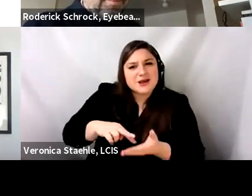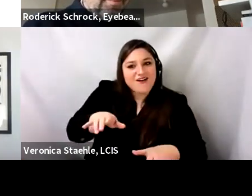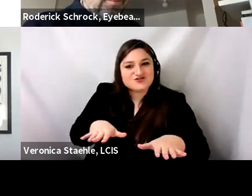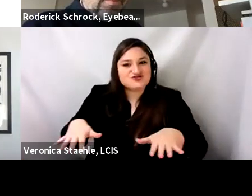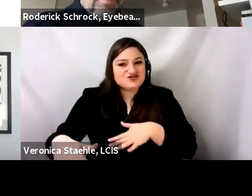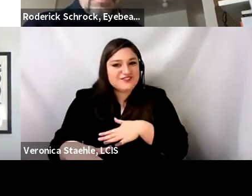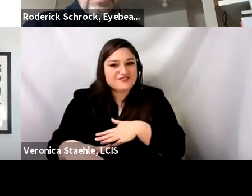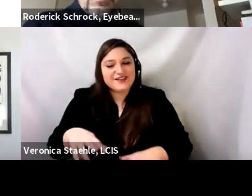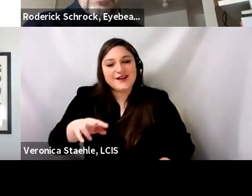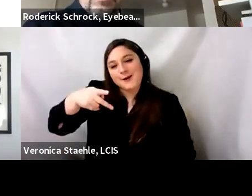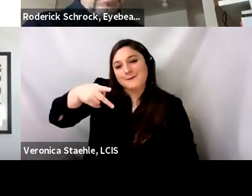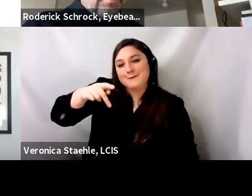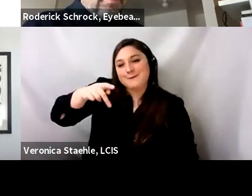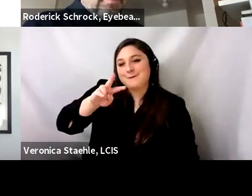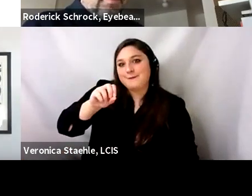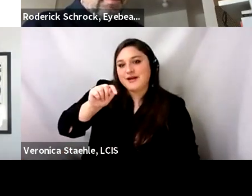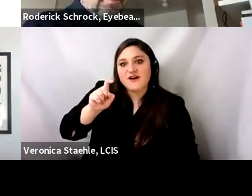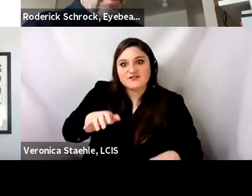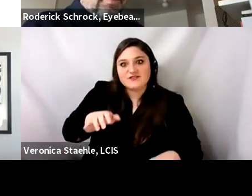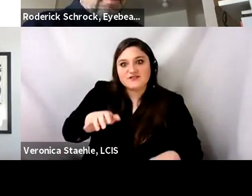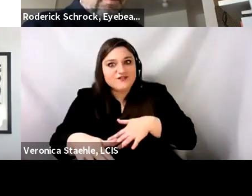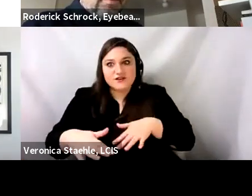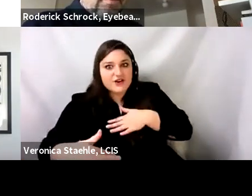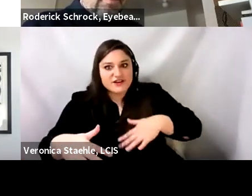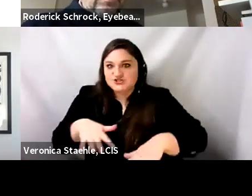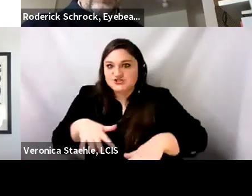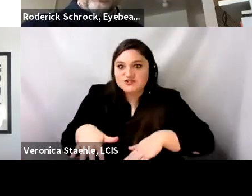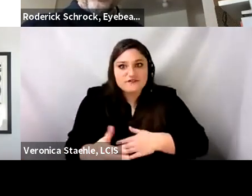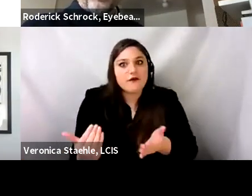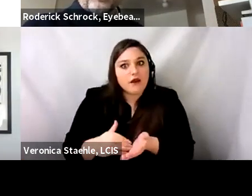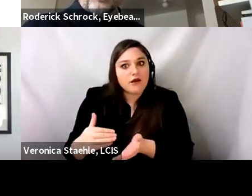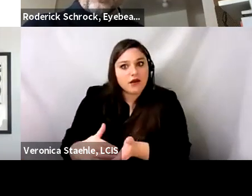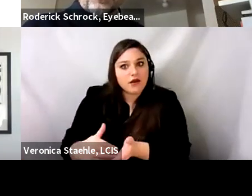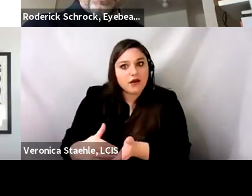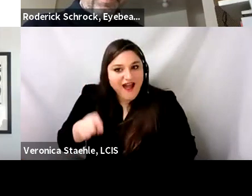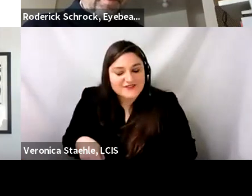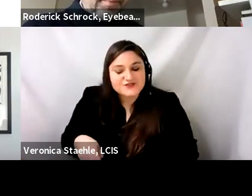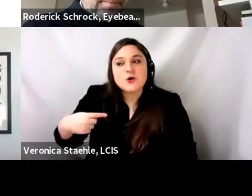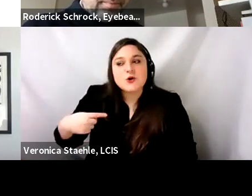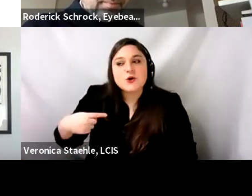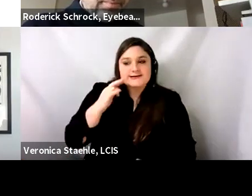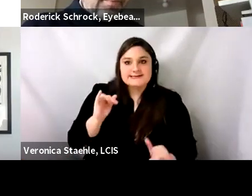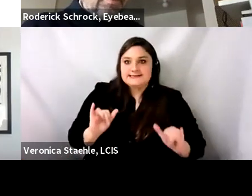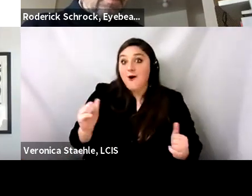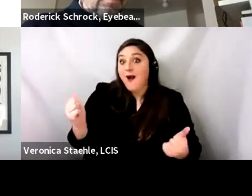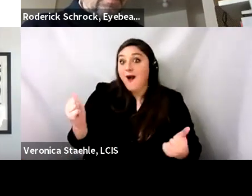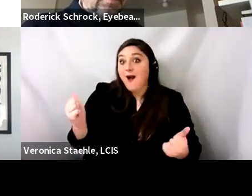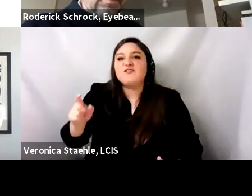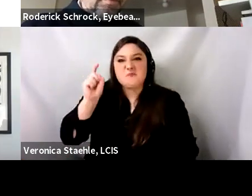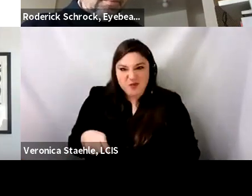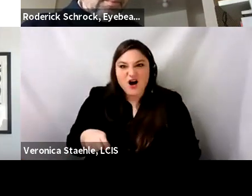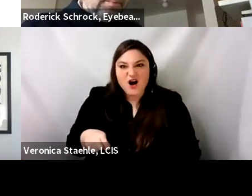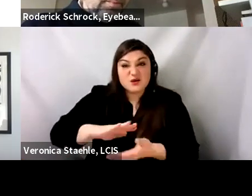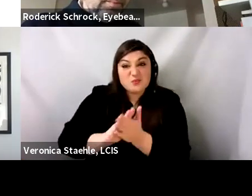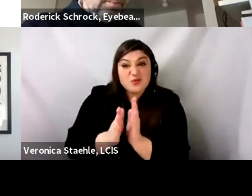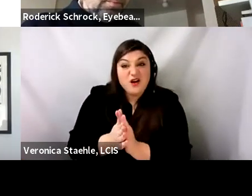pivot. And so everything was going to become virtual. And we understood that. But then